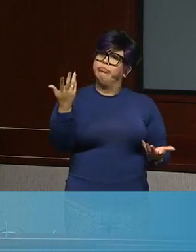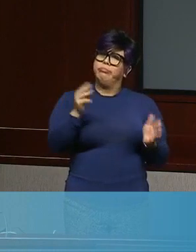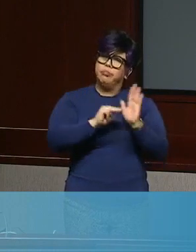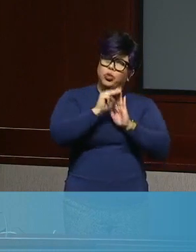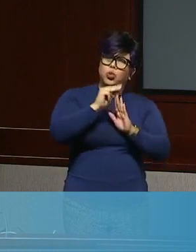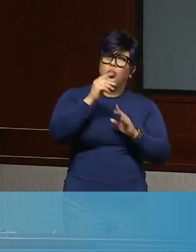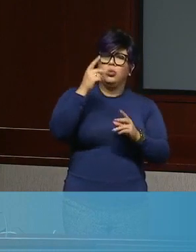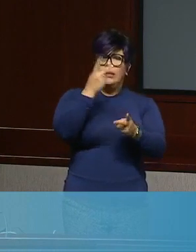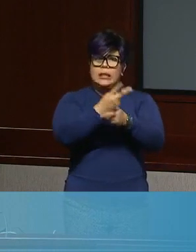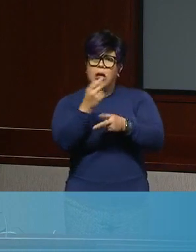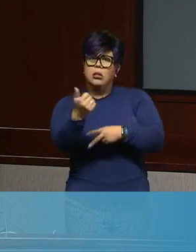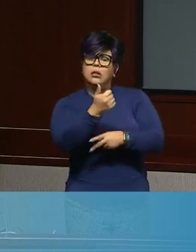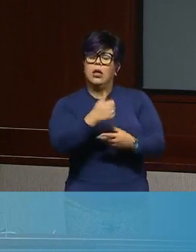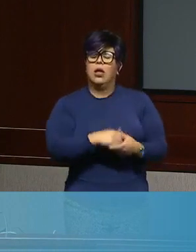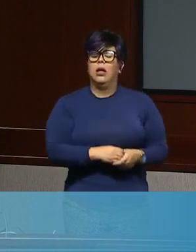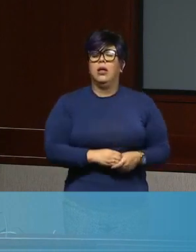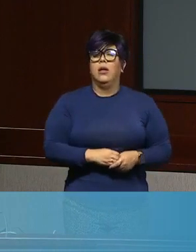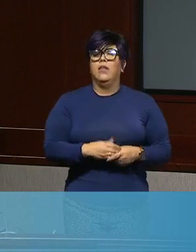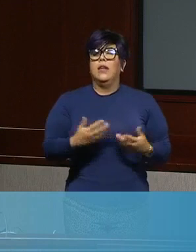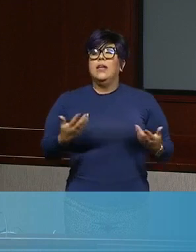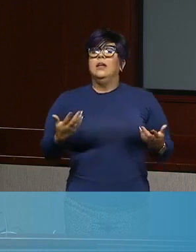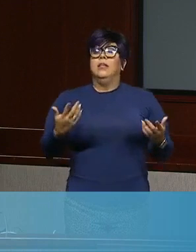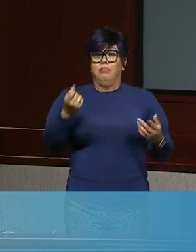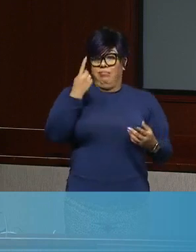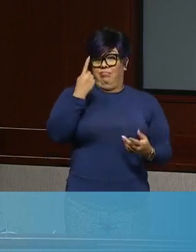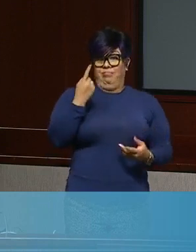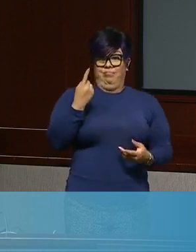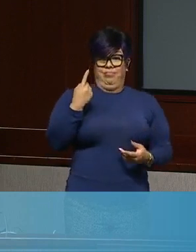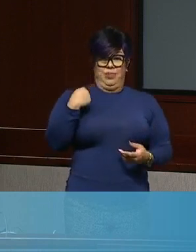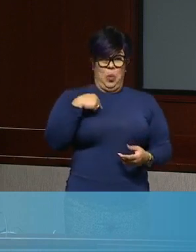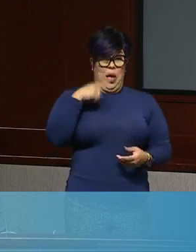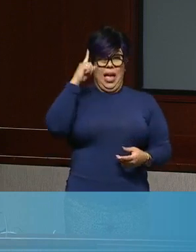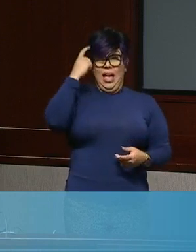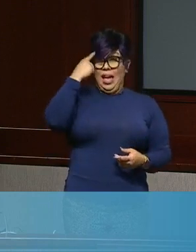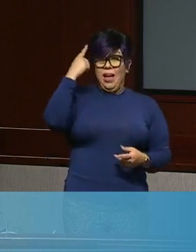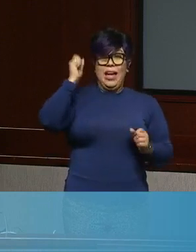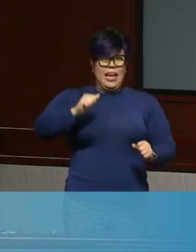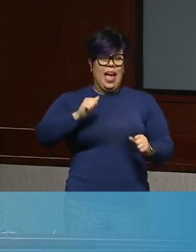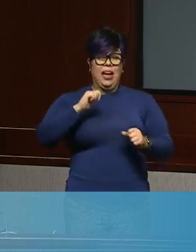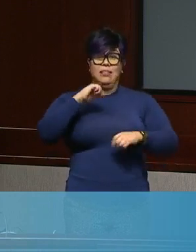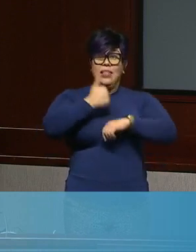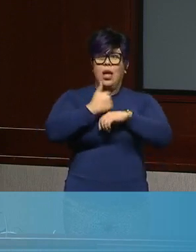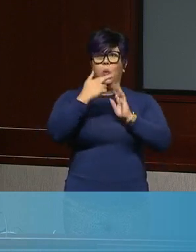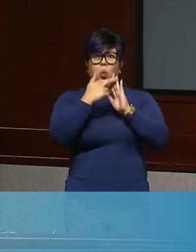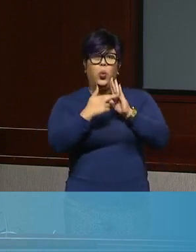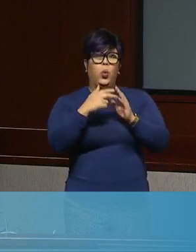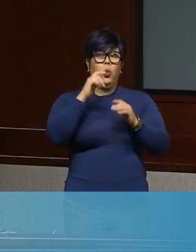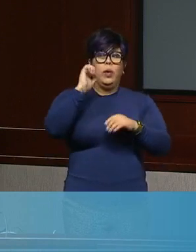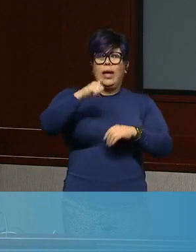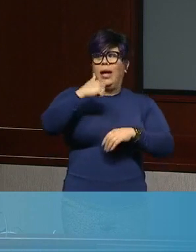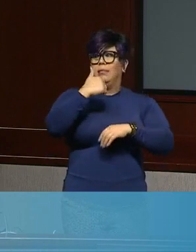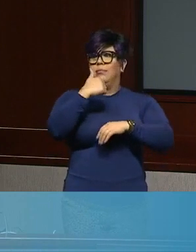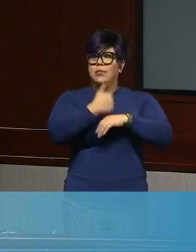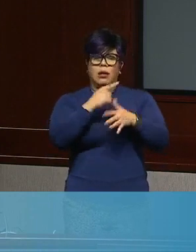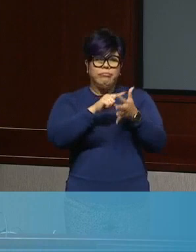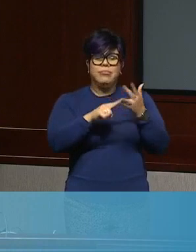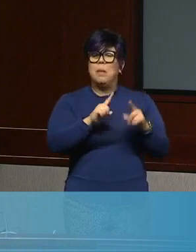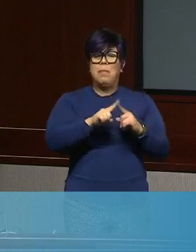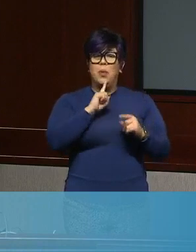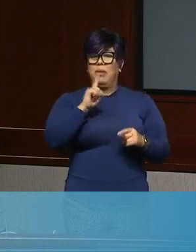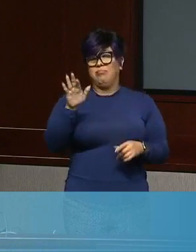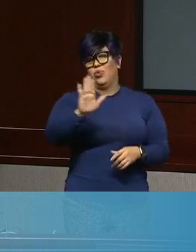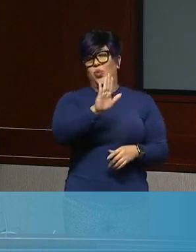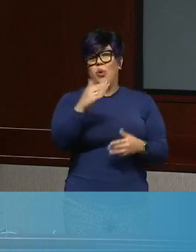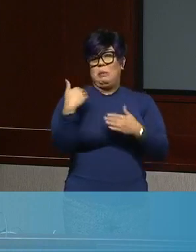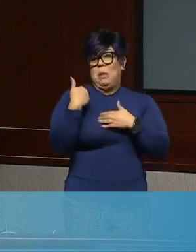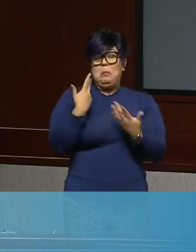At some point, the responsibility of government ends and personal responsibility begins. We are in that phase where people need